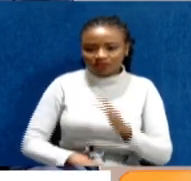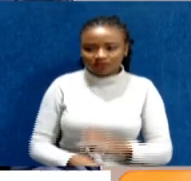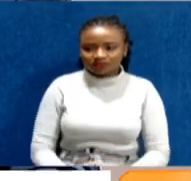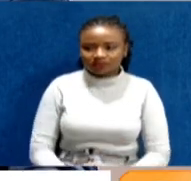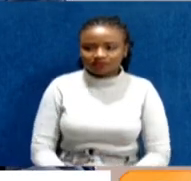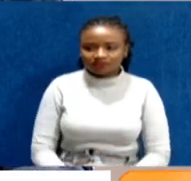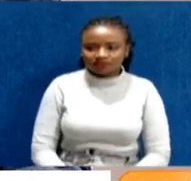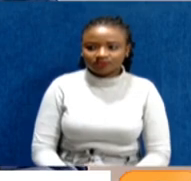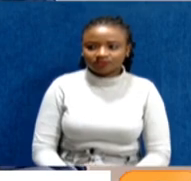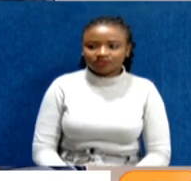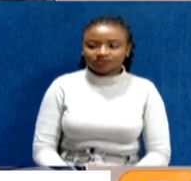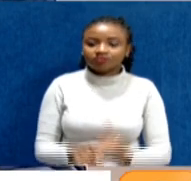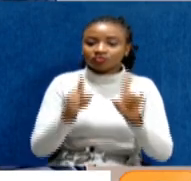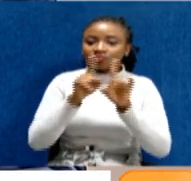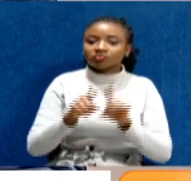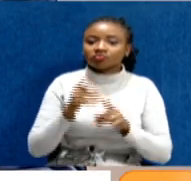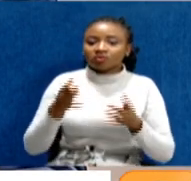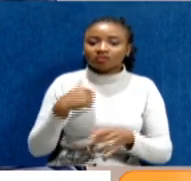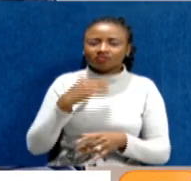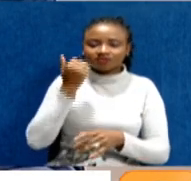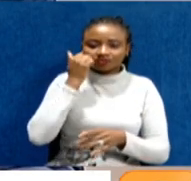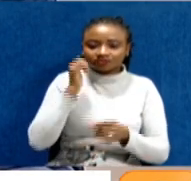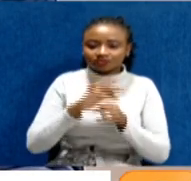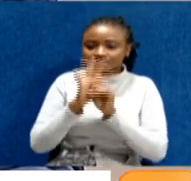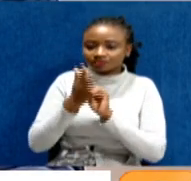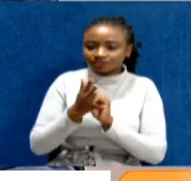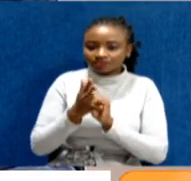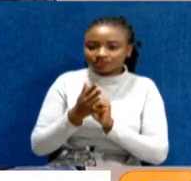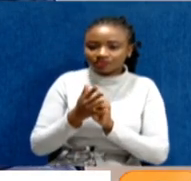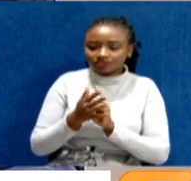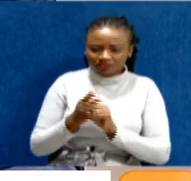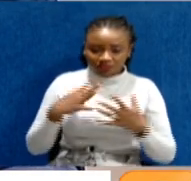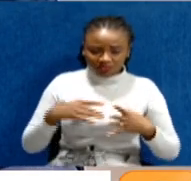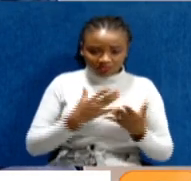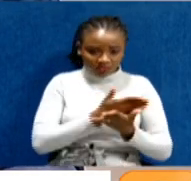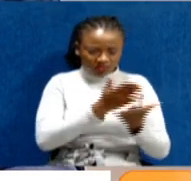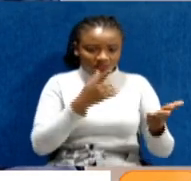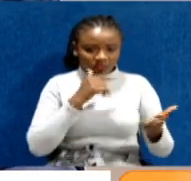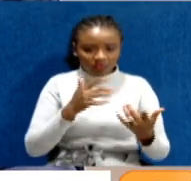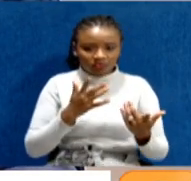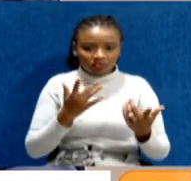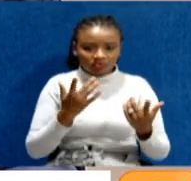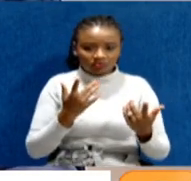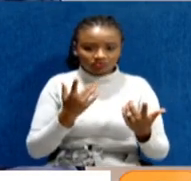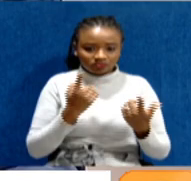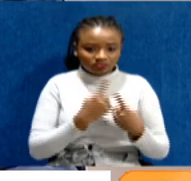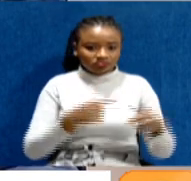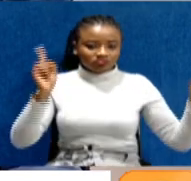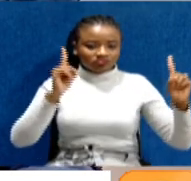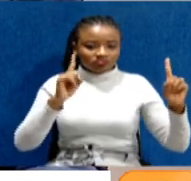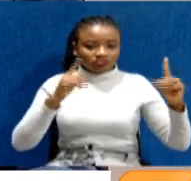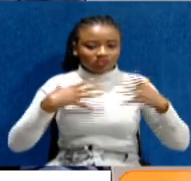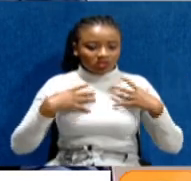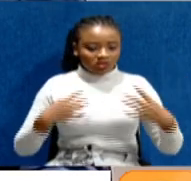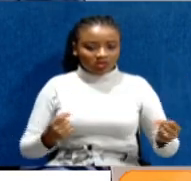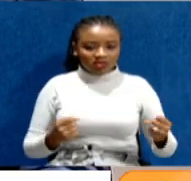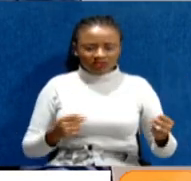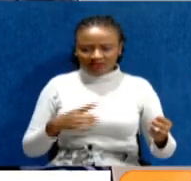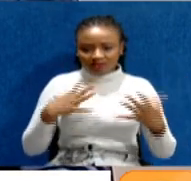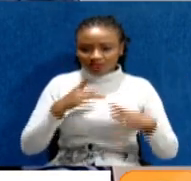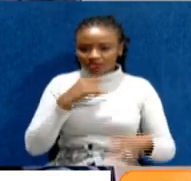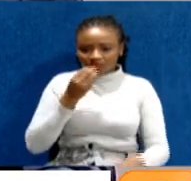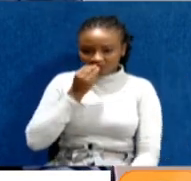on. And Trevor, COVID is just here with us. Yeah. And I can tell you the people who seem to be pulling through are those who are actually